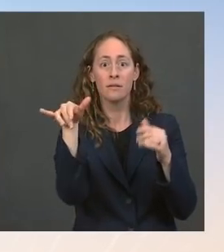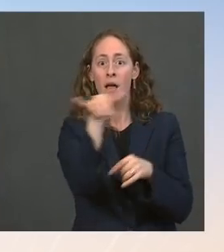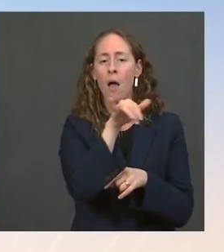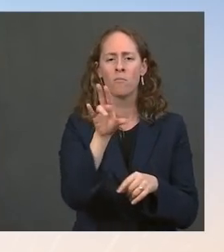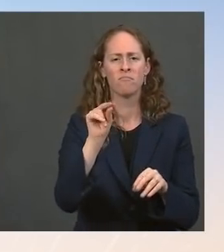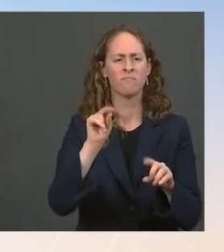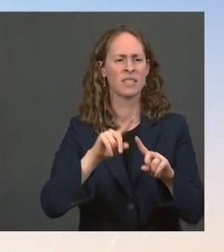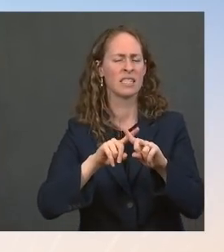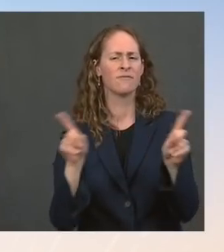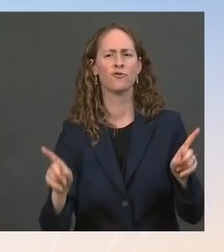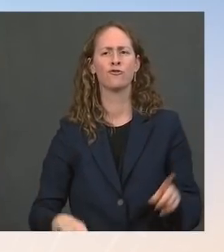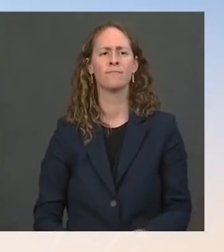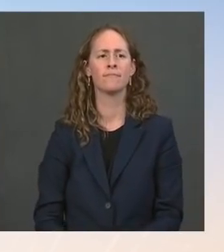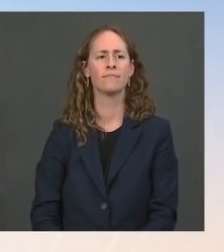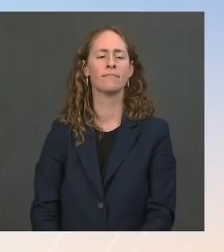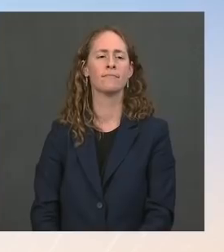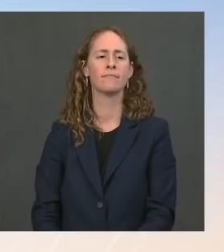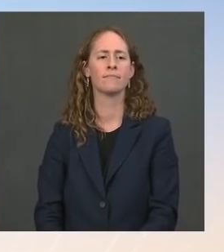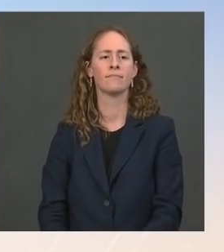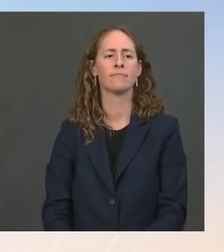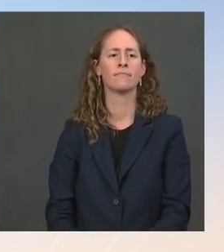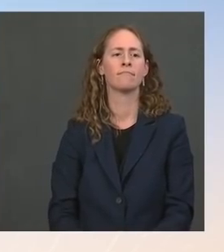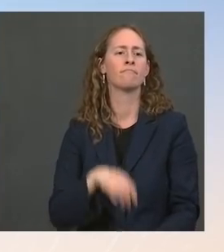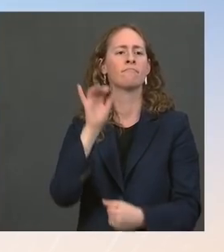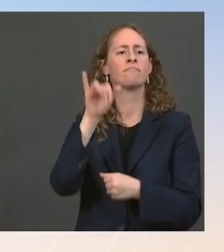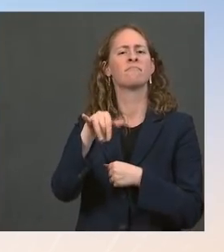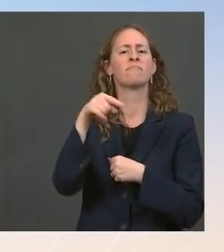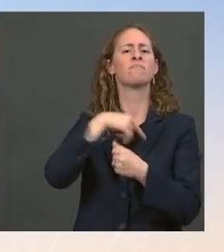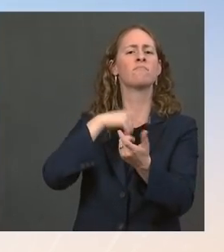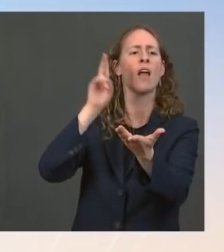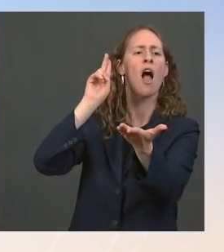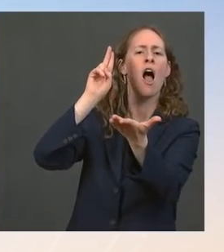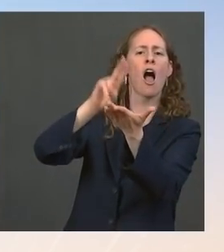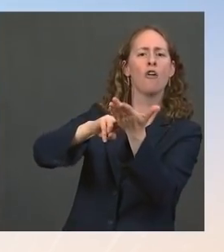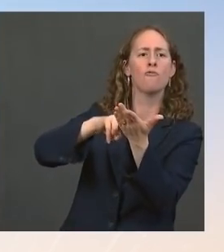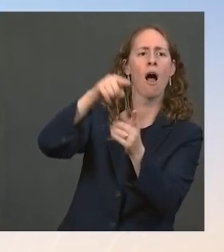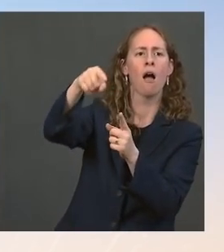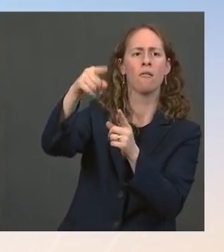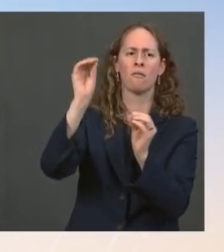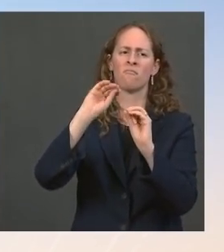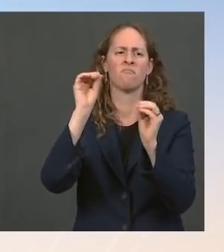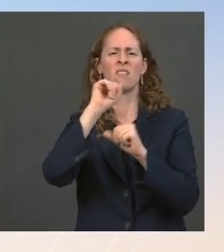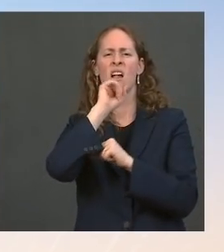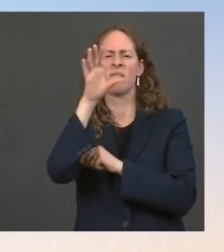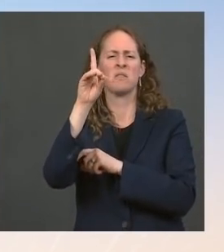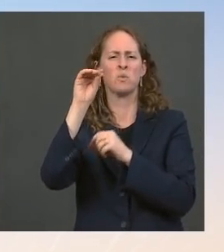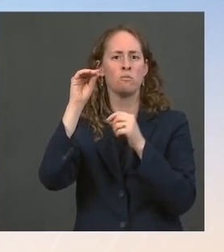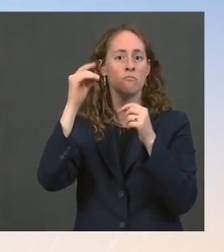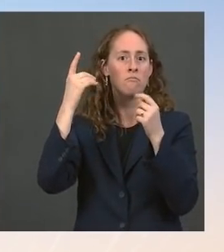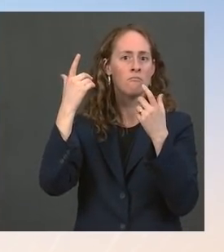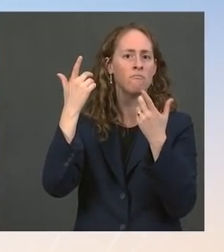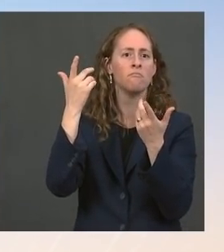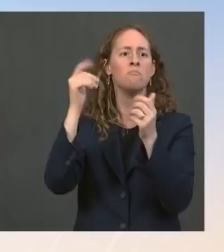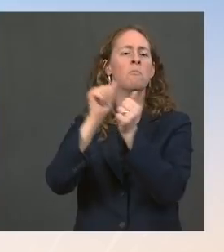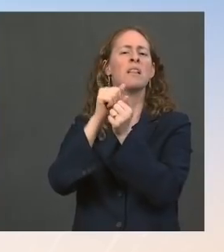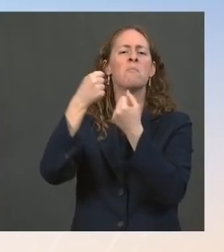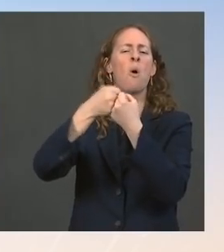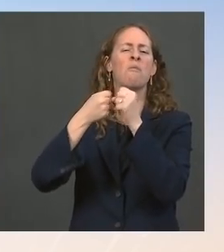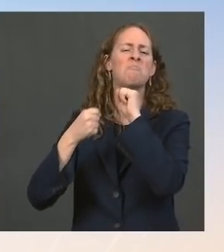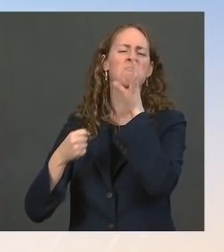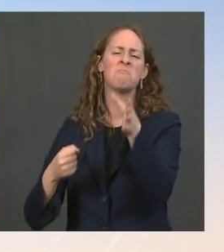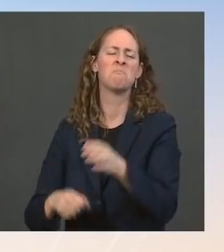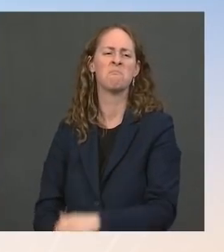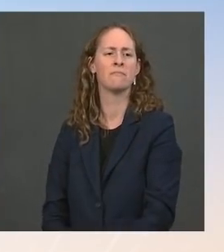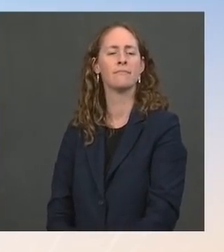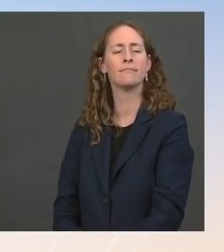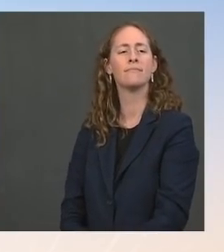first step in a contract renewal and unrelated to the southern border. Go ahead. Thank you, Jen. I have a question about the numbers that you gave and the math. So there